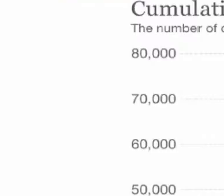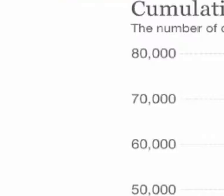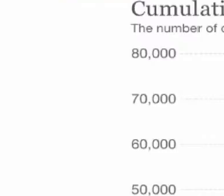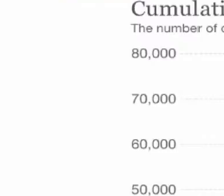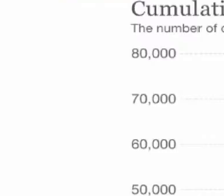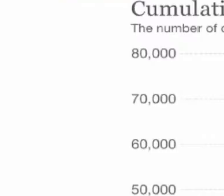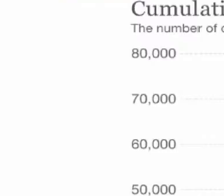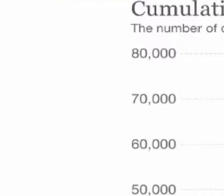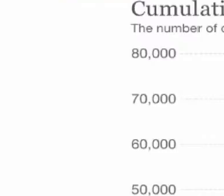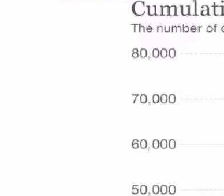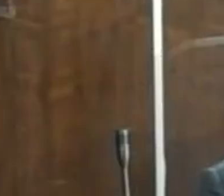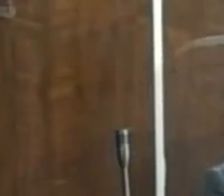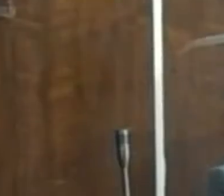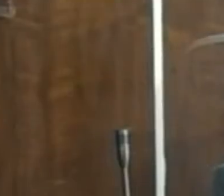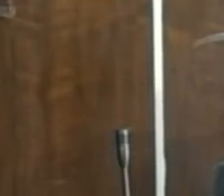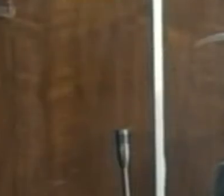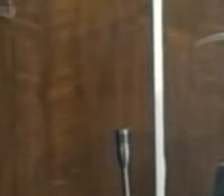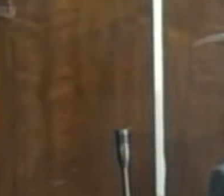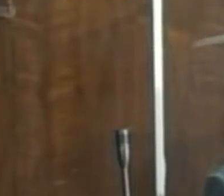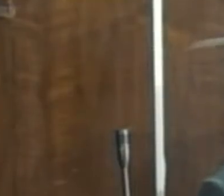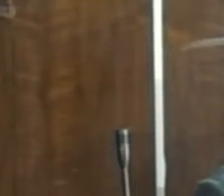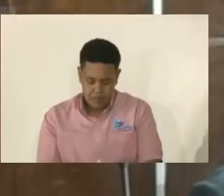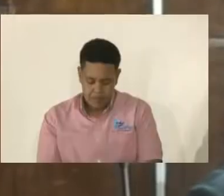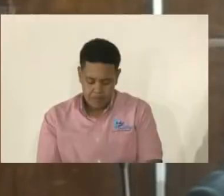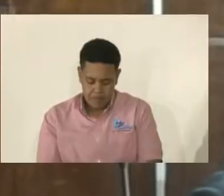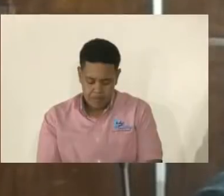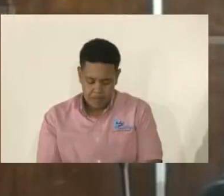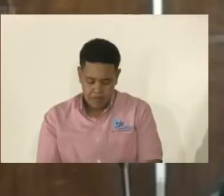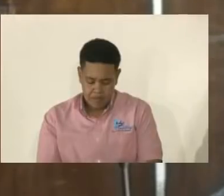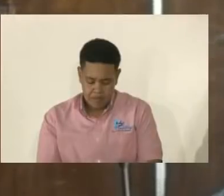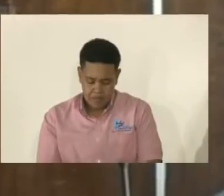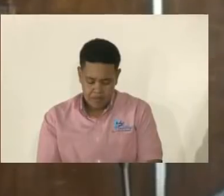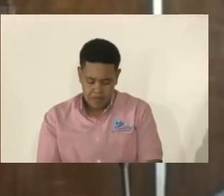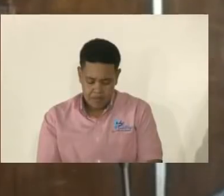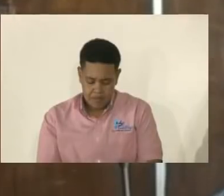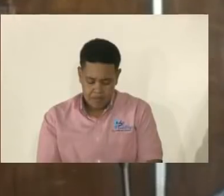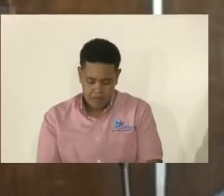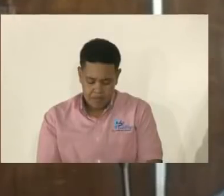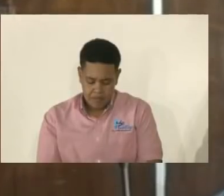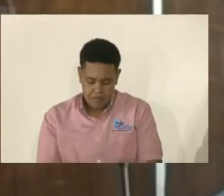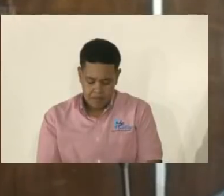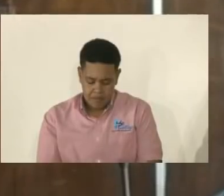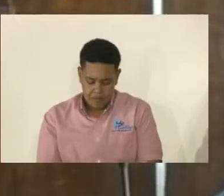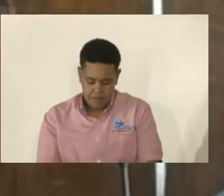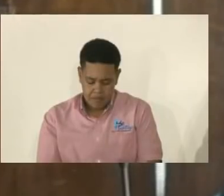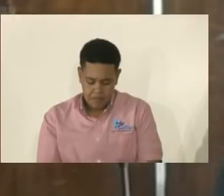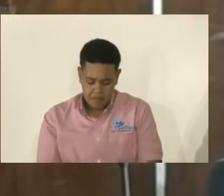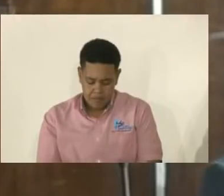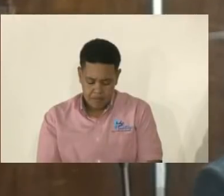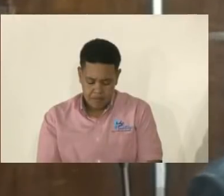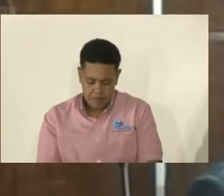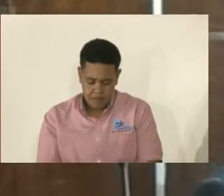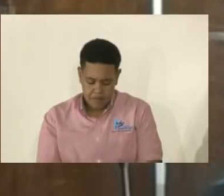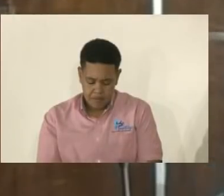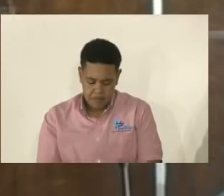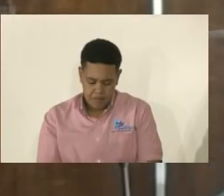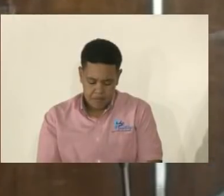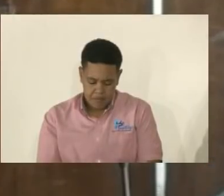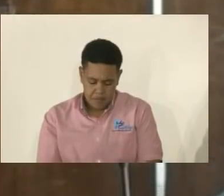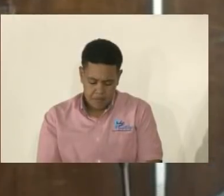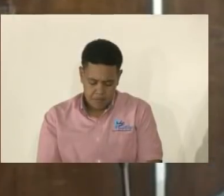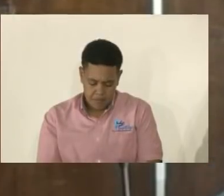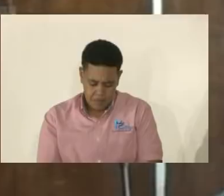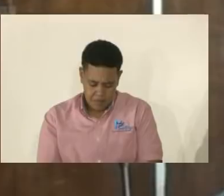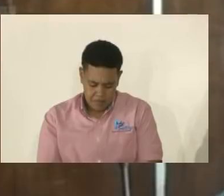This government failed to provide accurate consumption projections to the sole provider